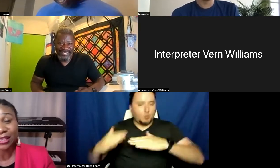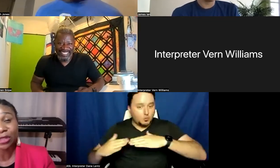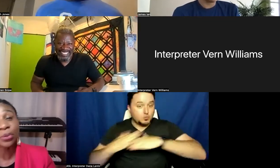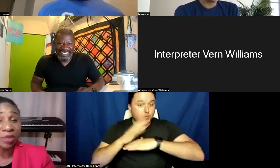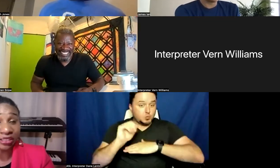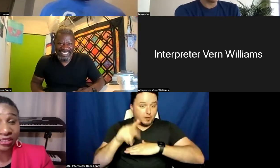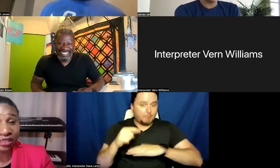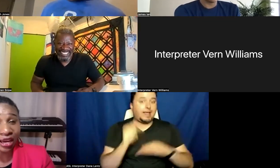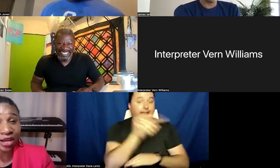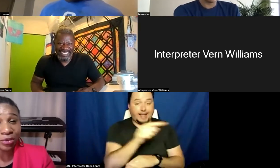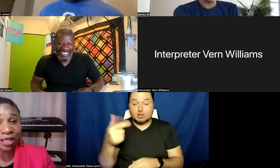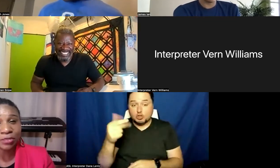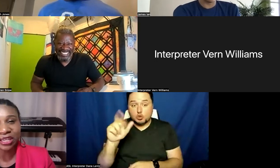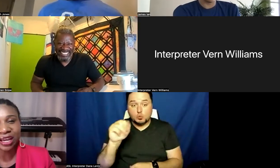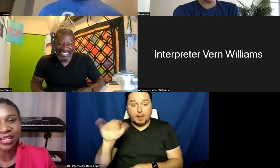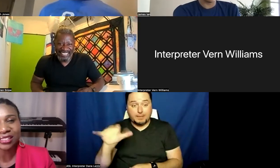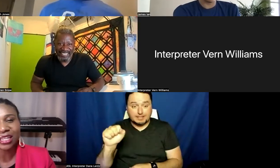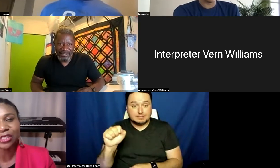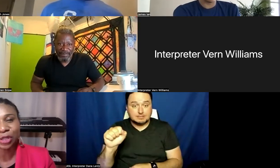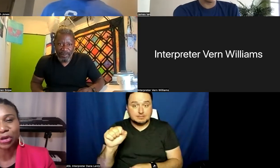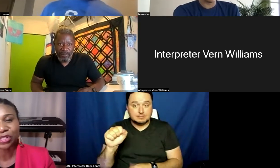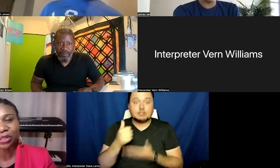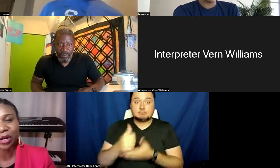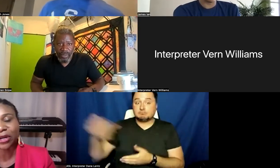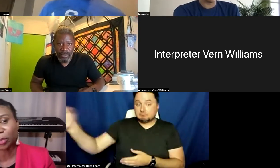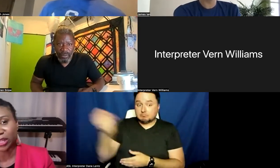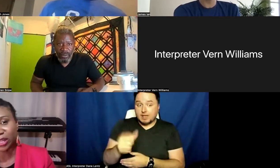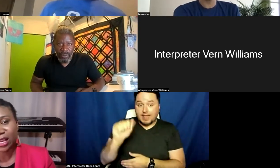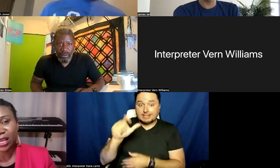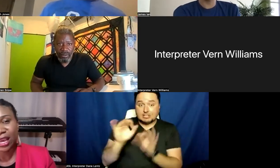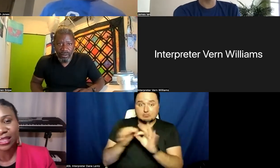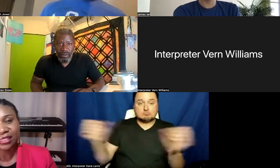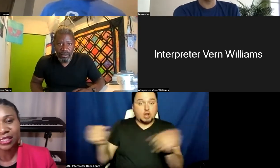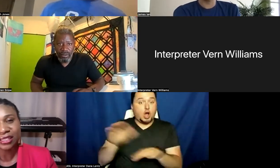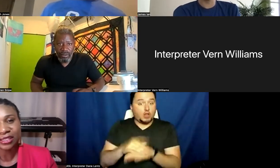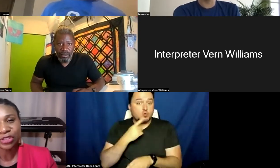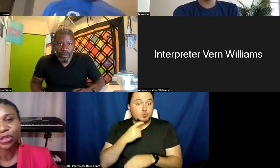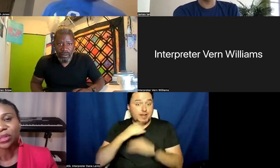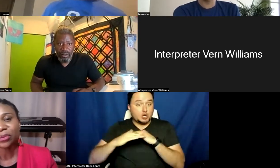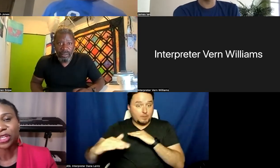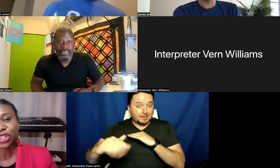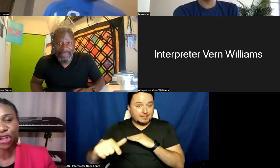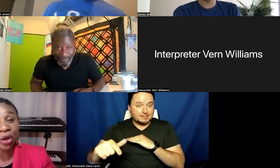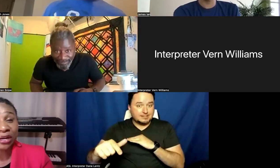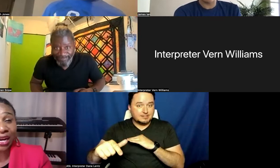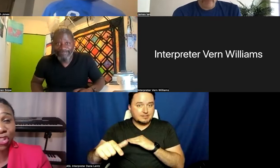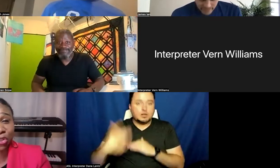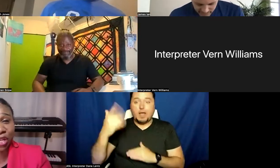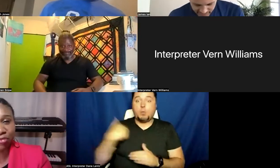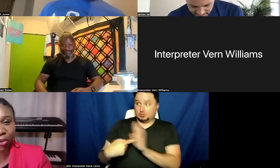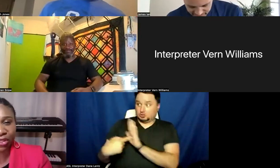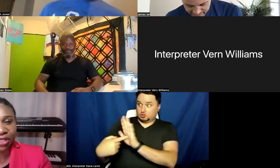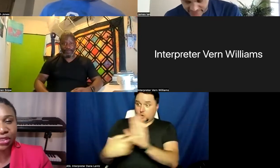at the Grammys, and we helped get ASL interpreters on the red carpet. And this is so that we could show on a